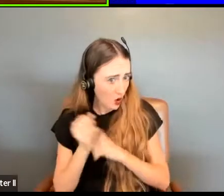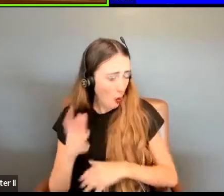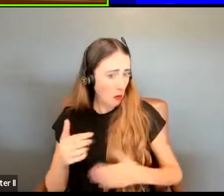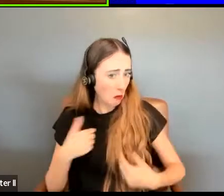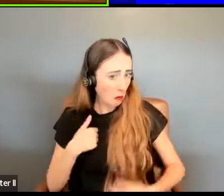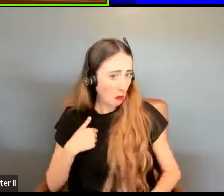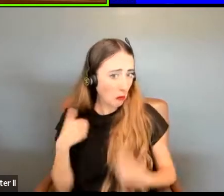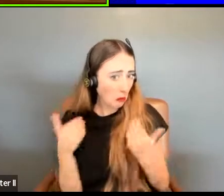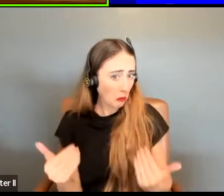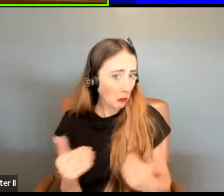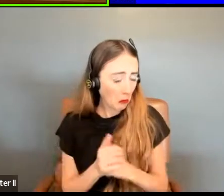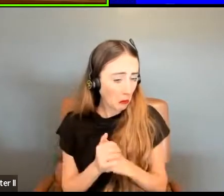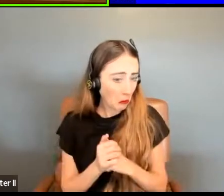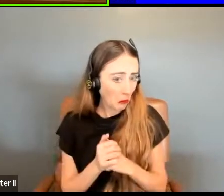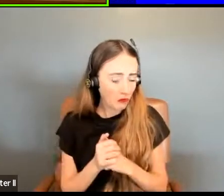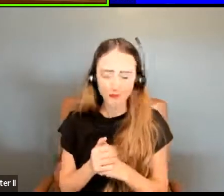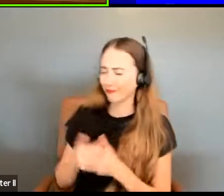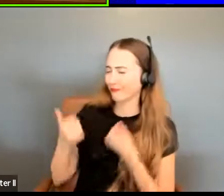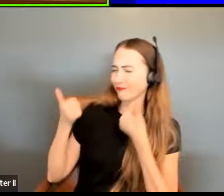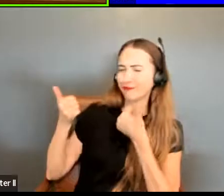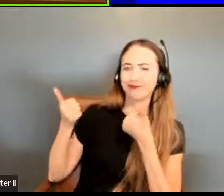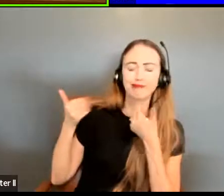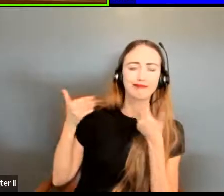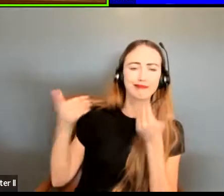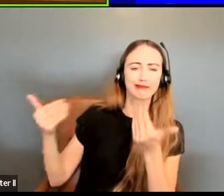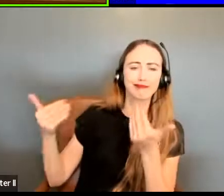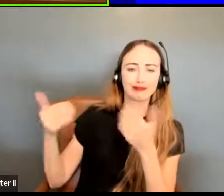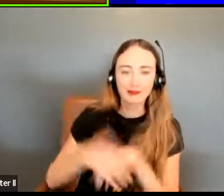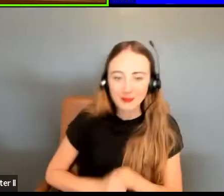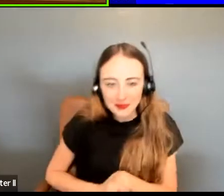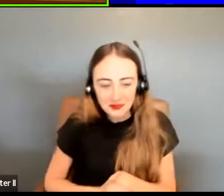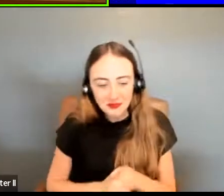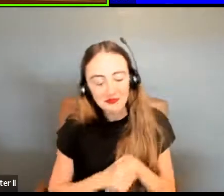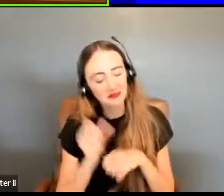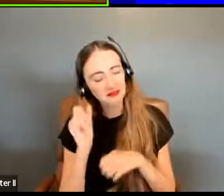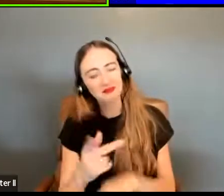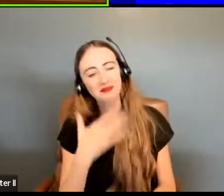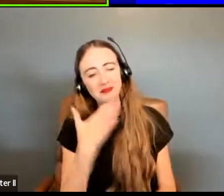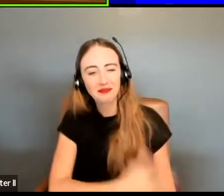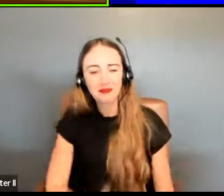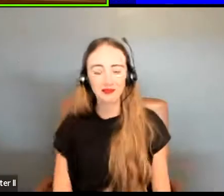me? Go with it. I'll go with it. Thank you.